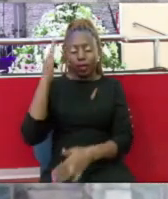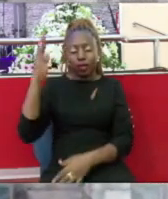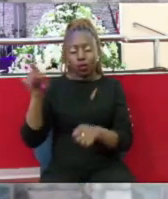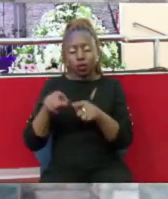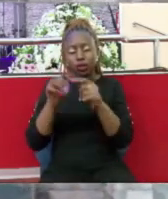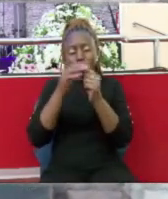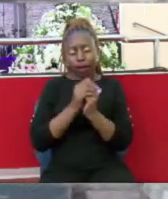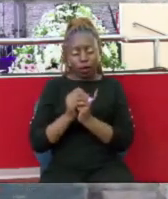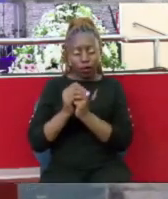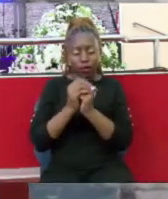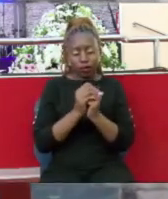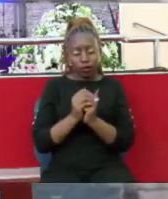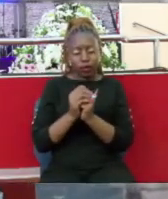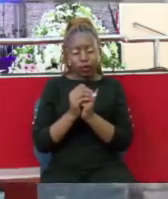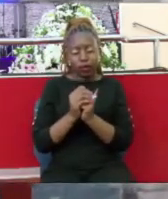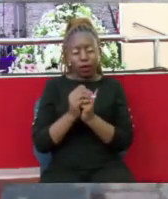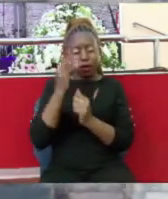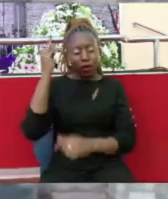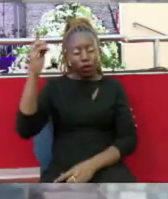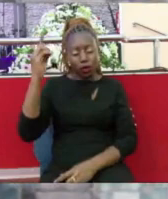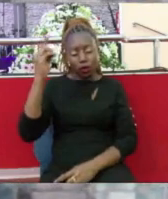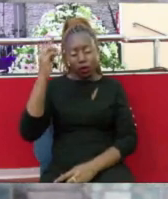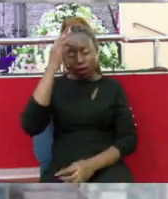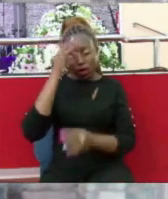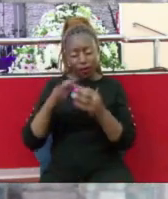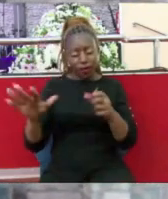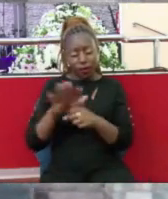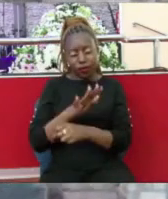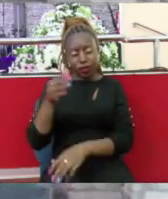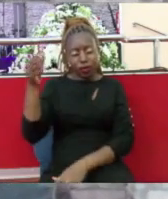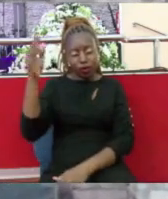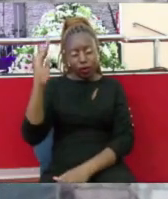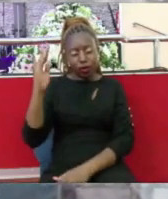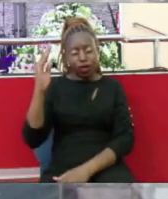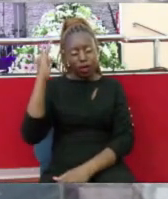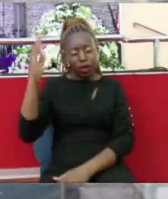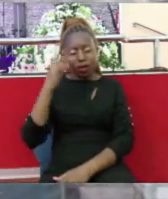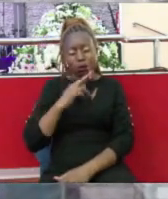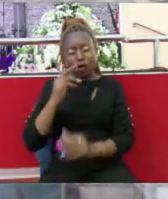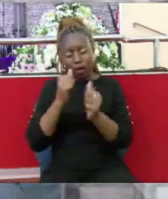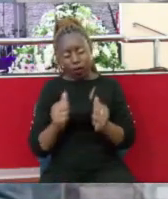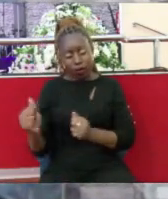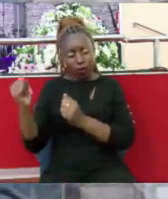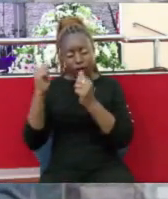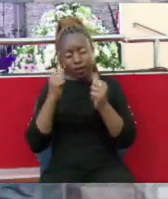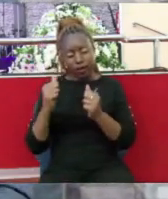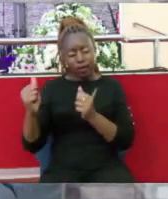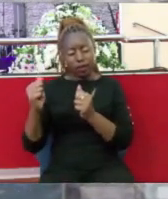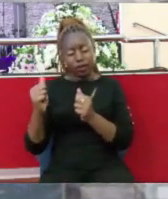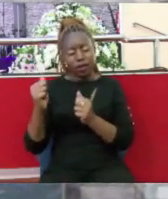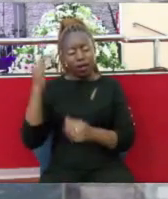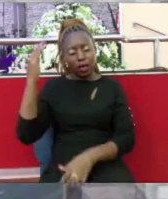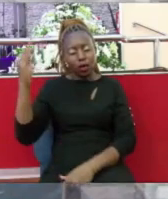Na kushukuru na kupa sifa. Because you are faithful God. Maana wewe ni Mungu mwaminifu. You are God Almighty. You are God who